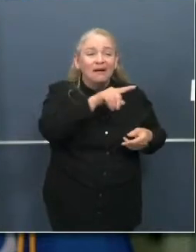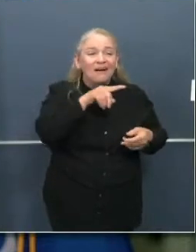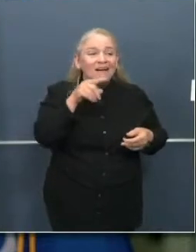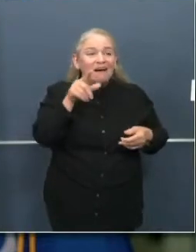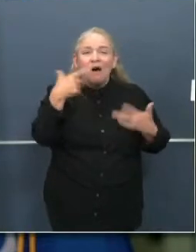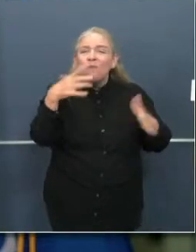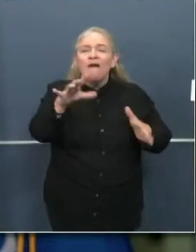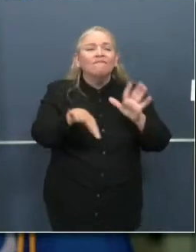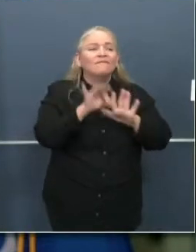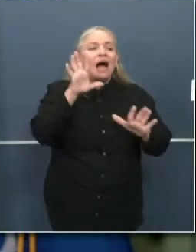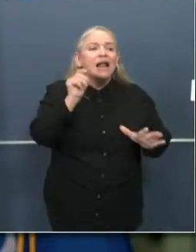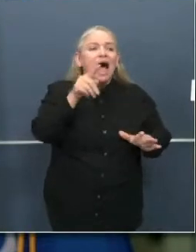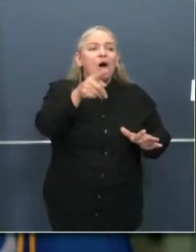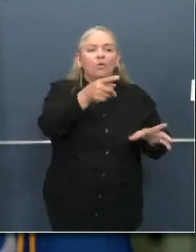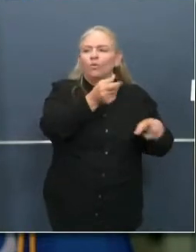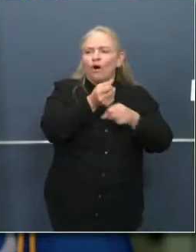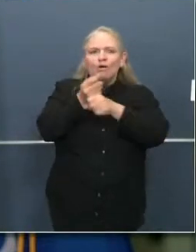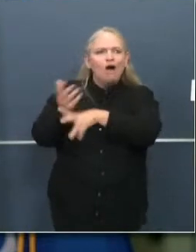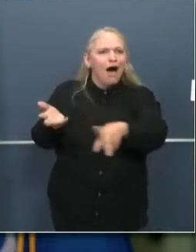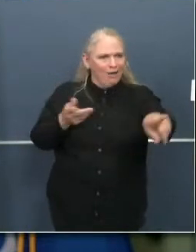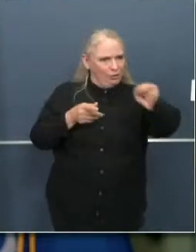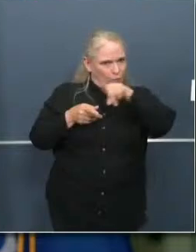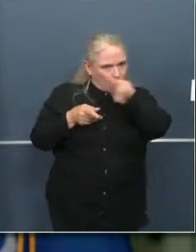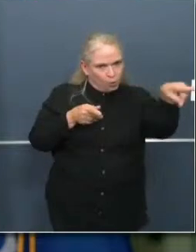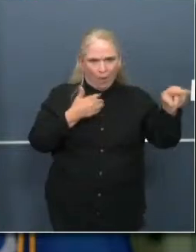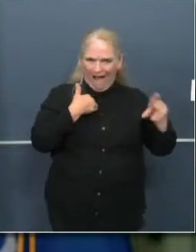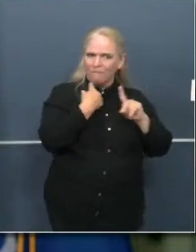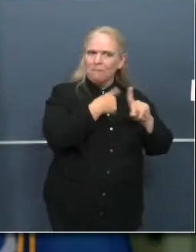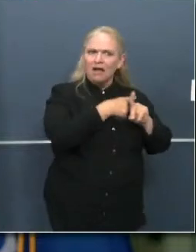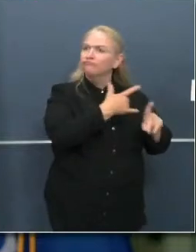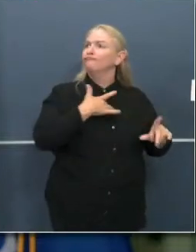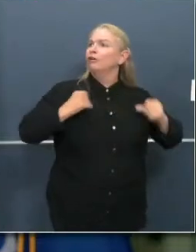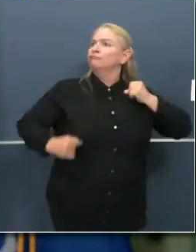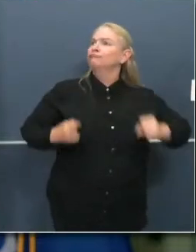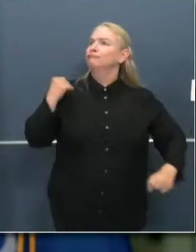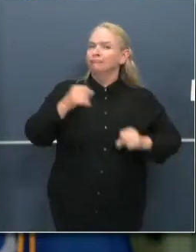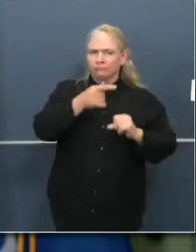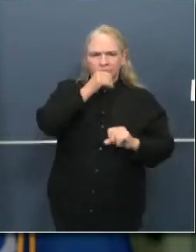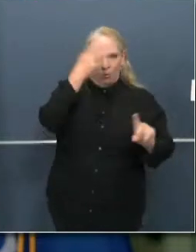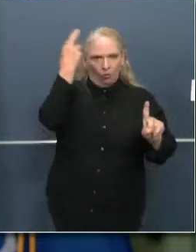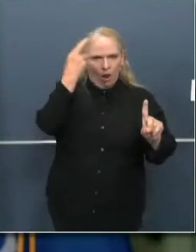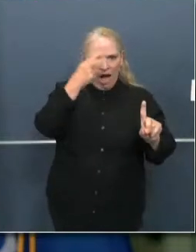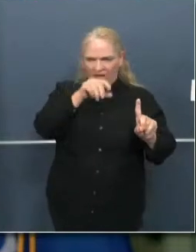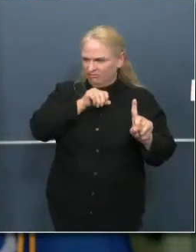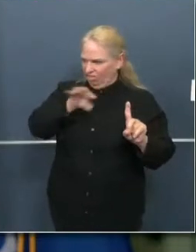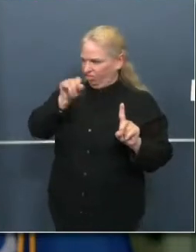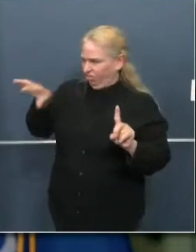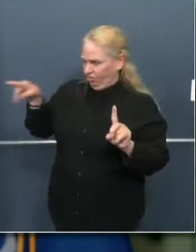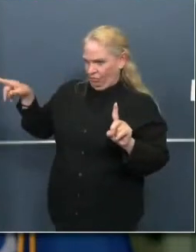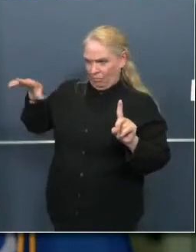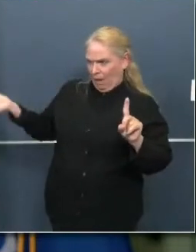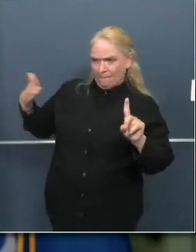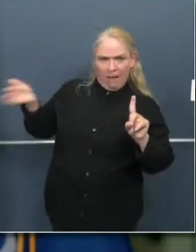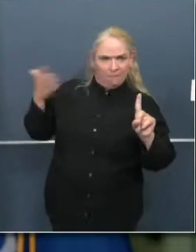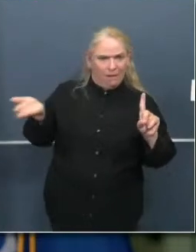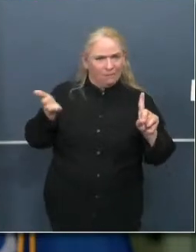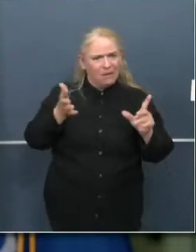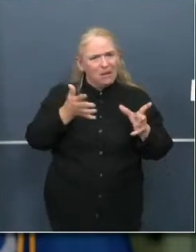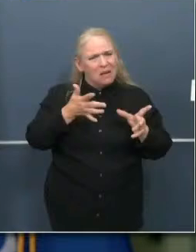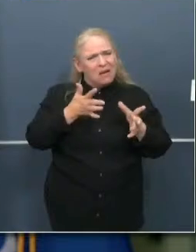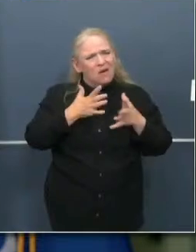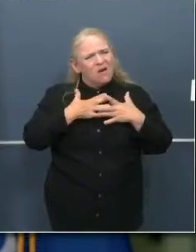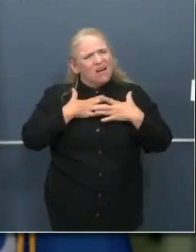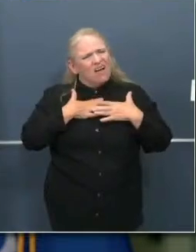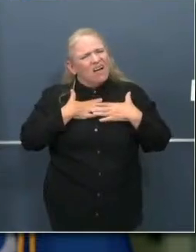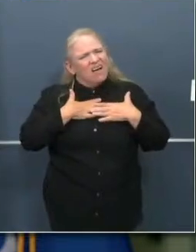about education, it's about more encouragement, and yes, more targeted enforcement. Again, enforcement in every way, shape,